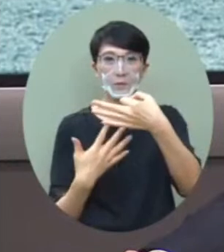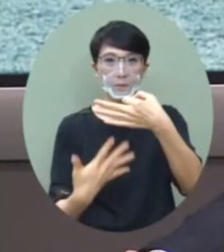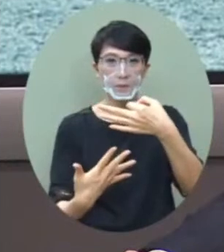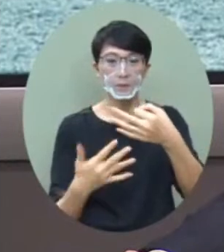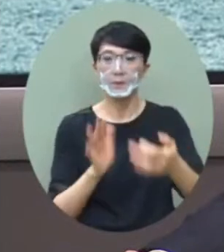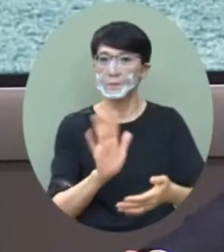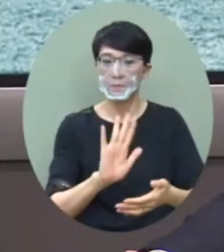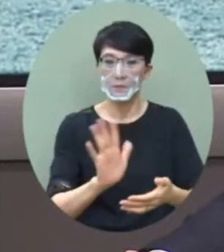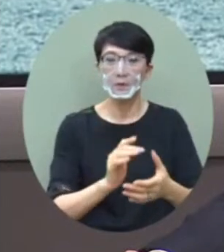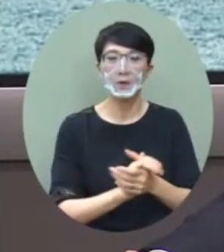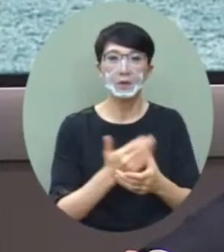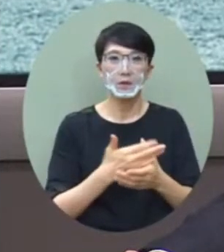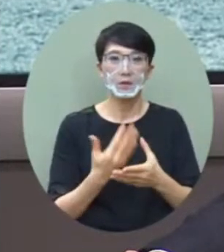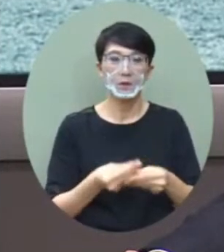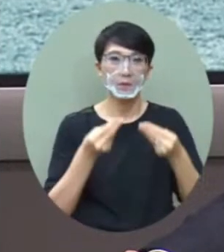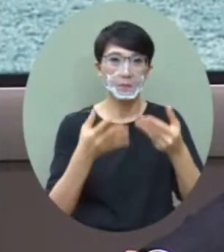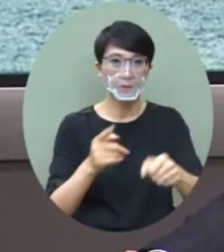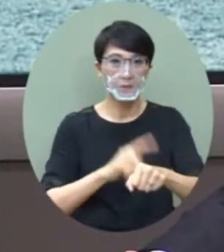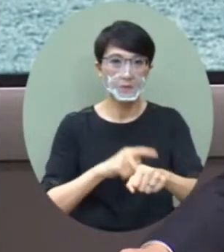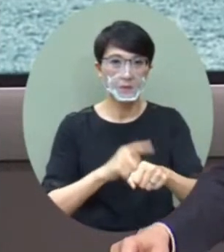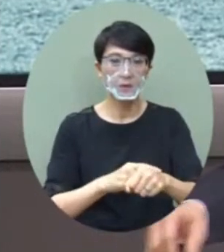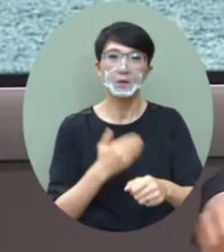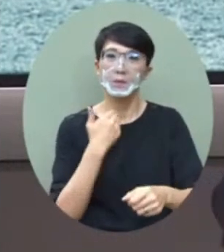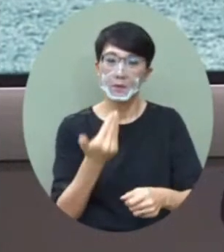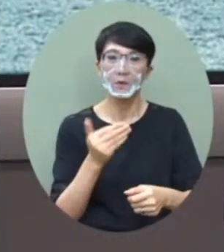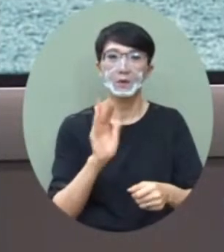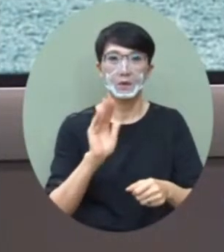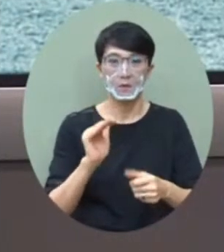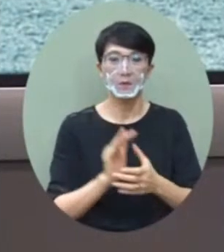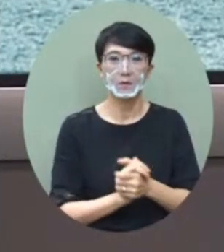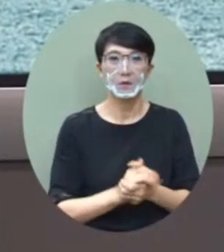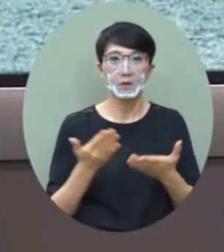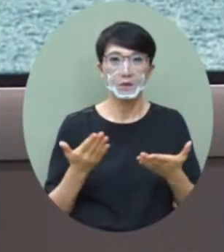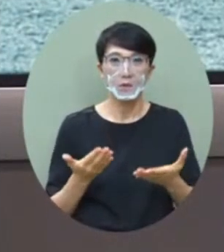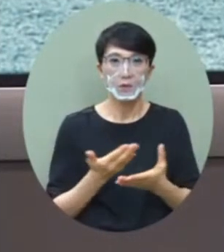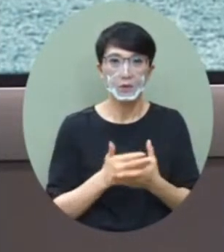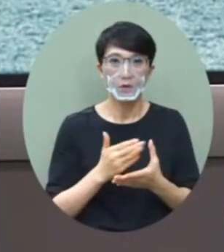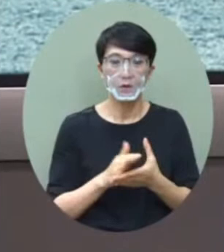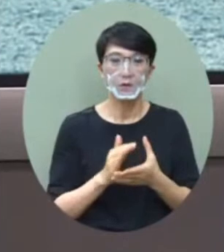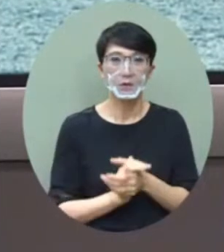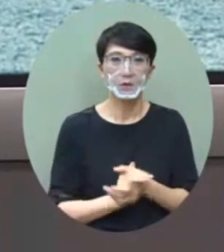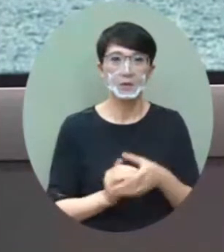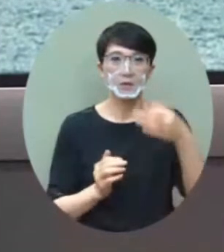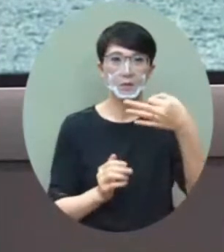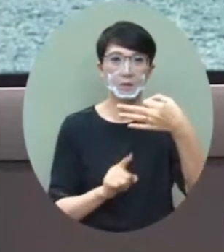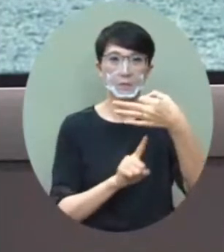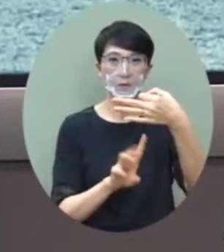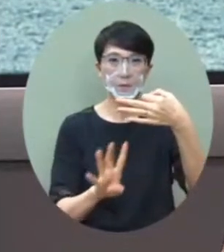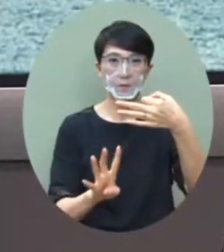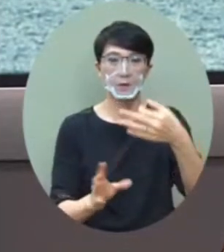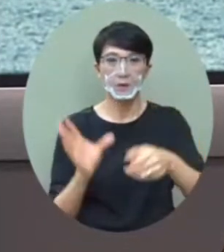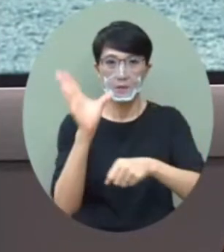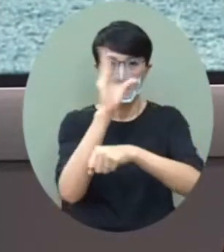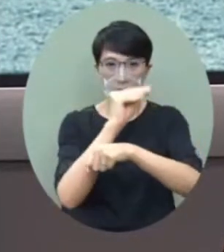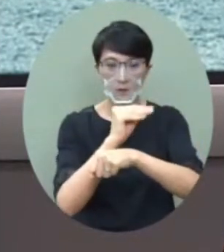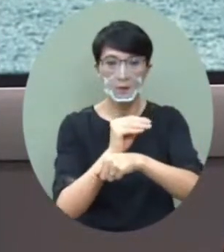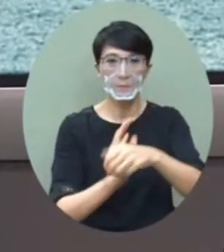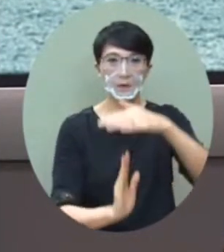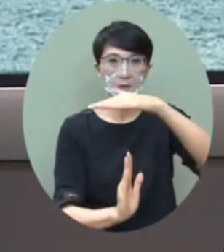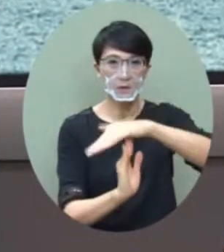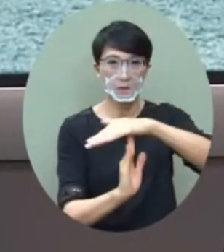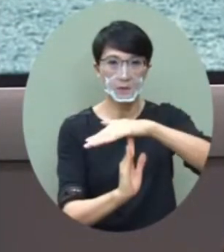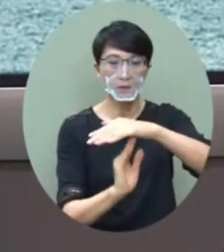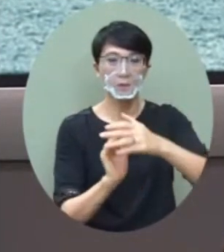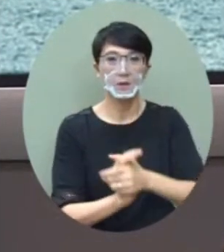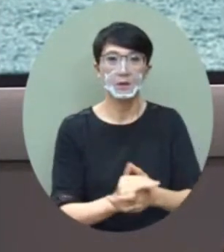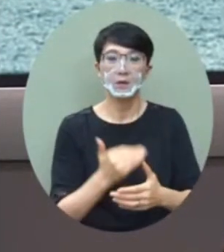those tested positive between the 26th of February and the 5th of March to refrain from making